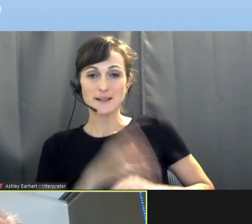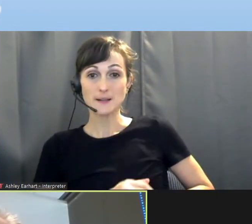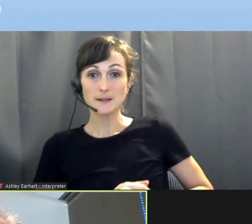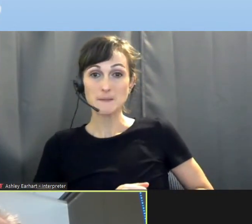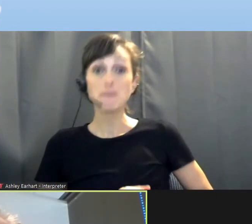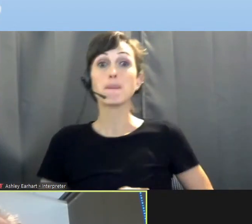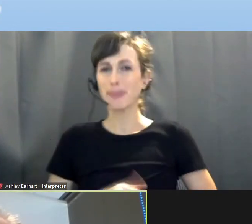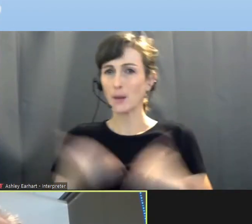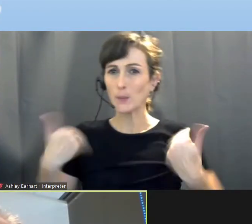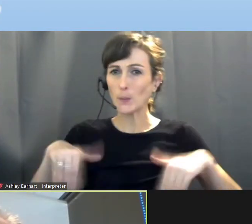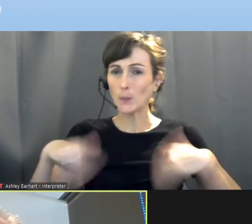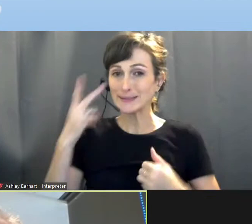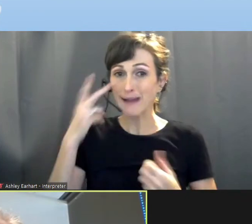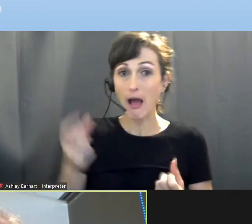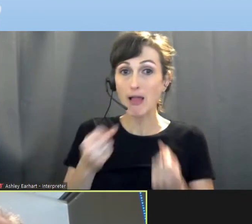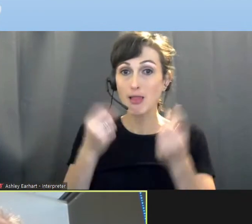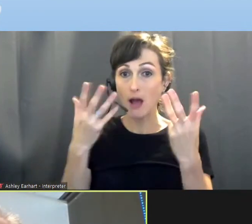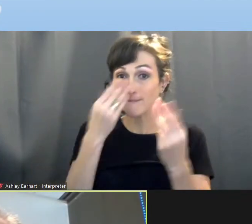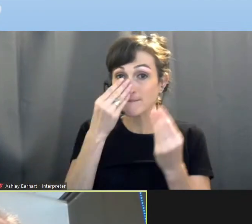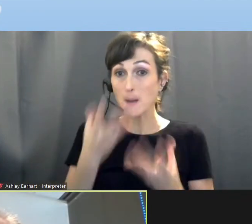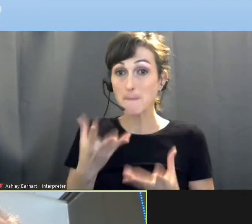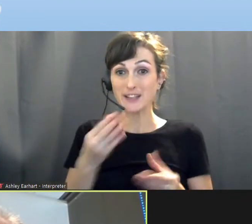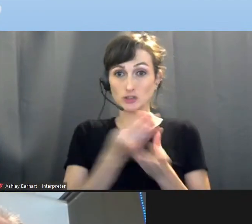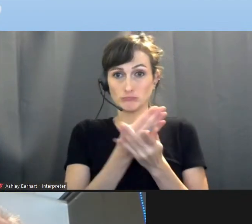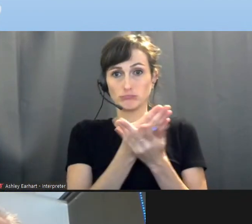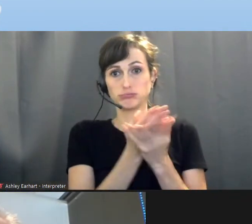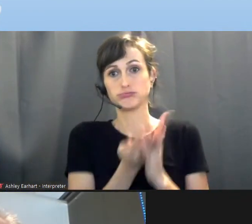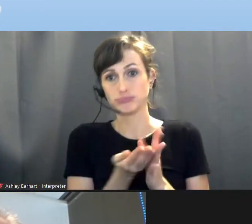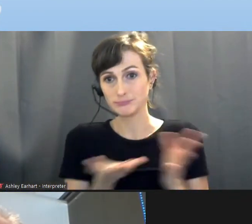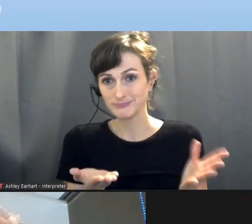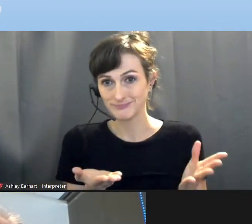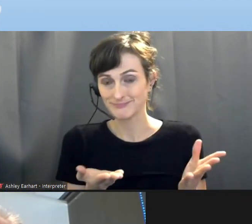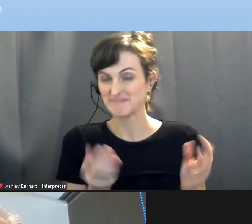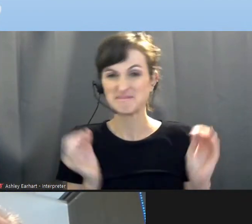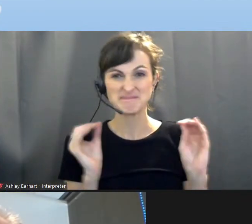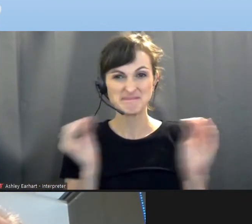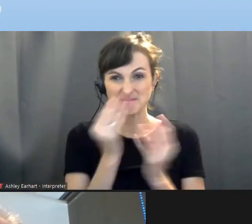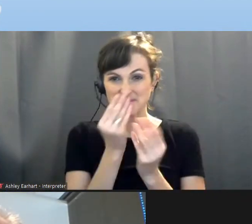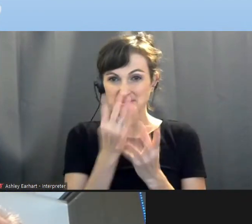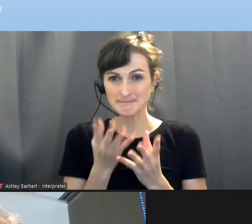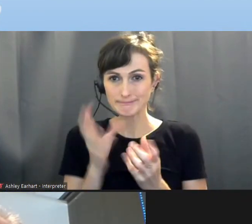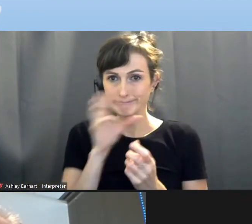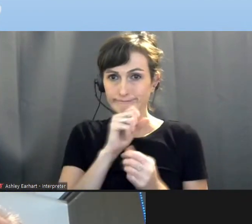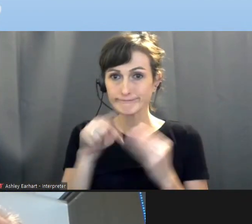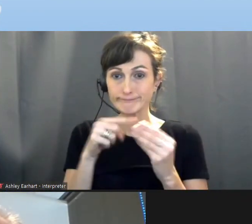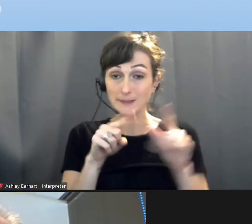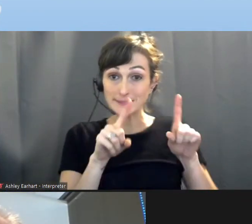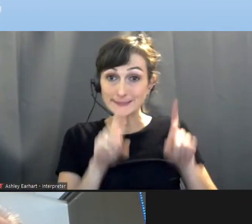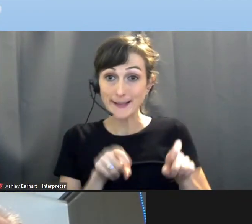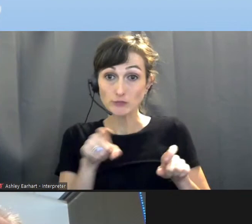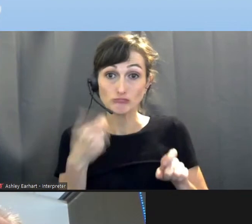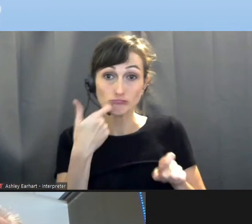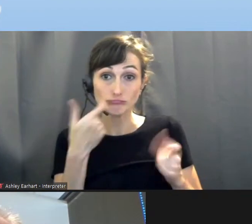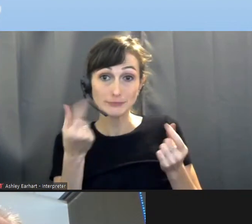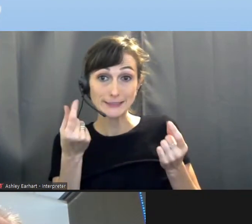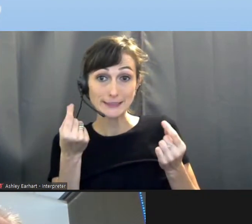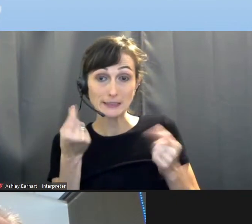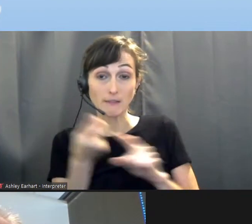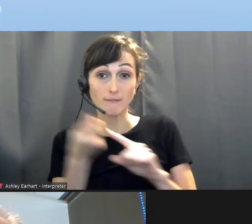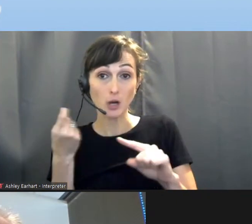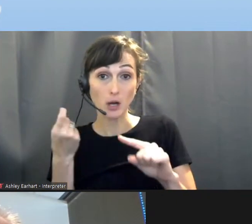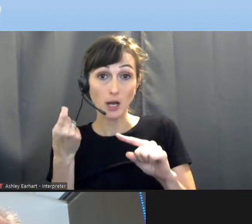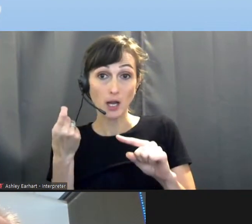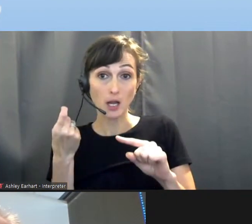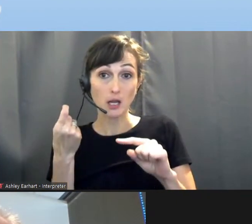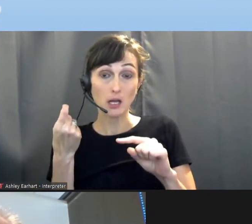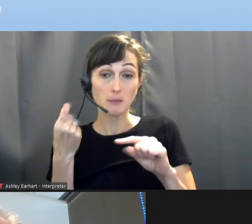of information in the packet, but there's no information, I guess, on the test that you ran out at the Highway 6 jail. Is